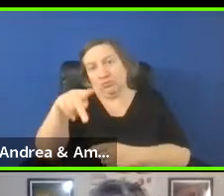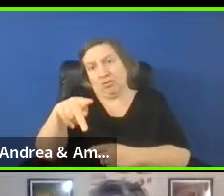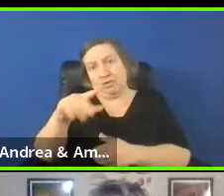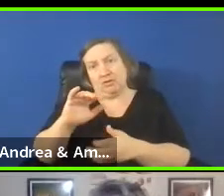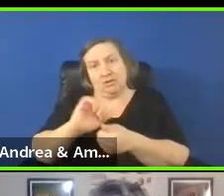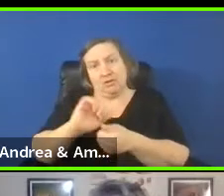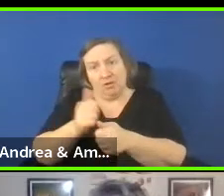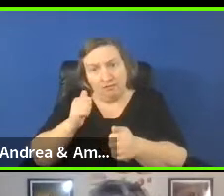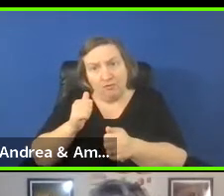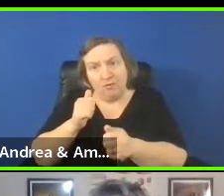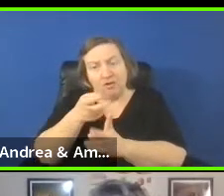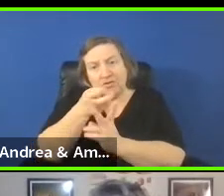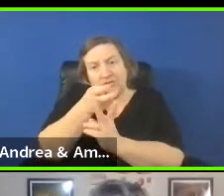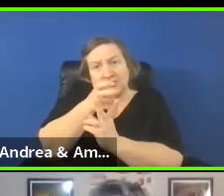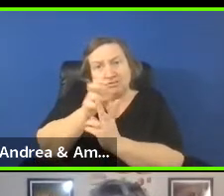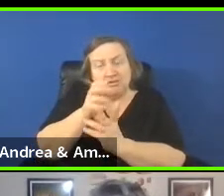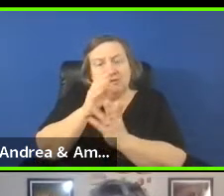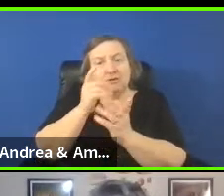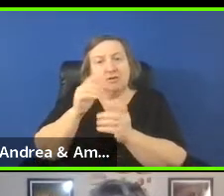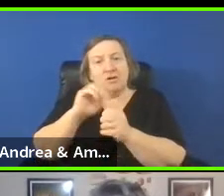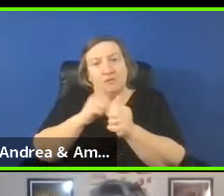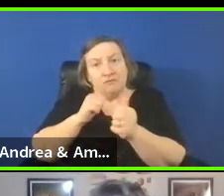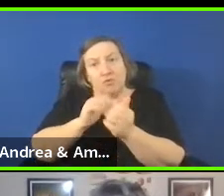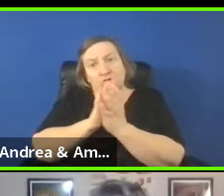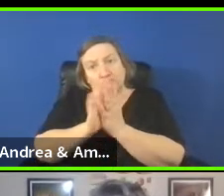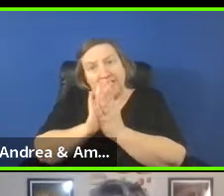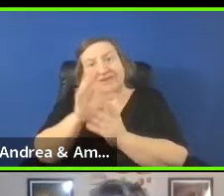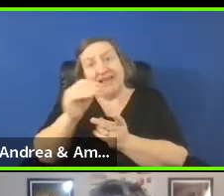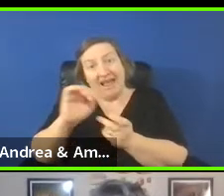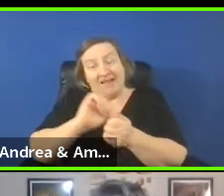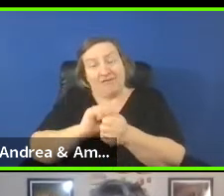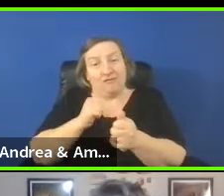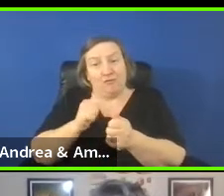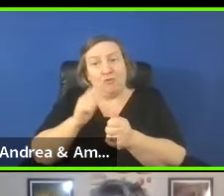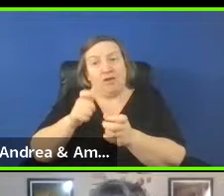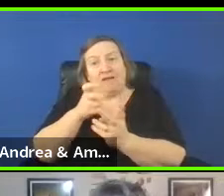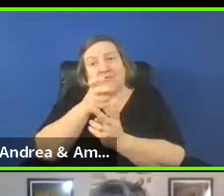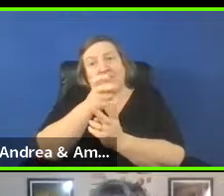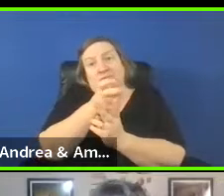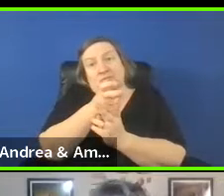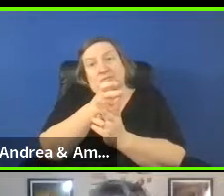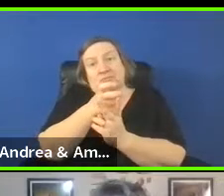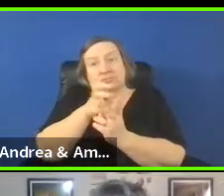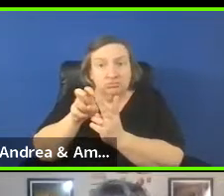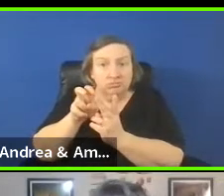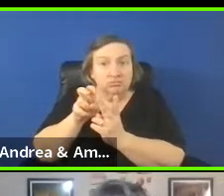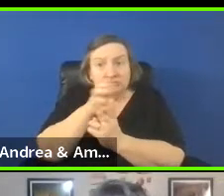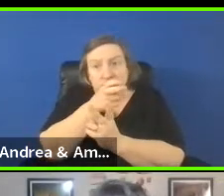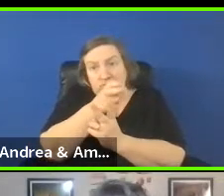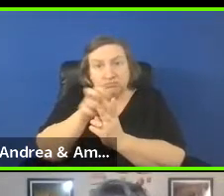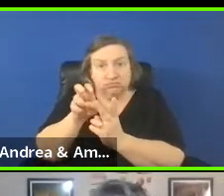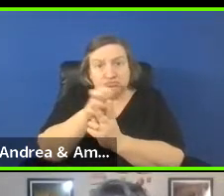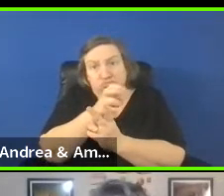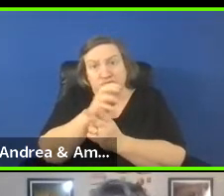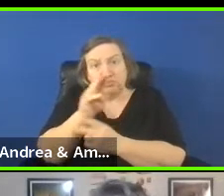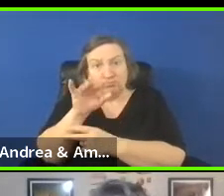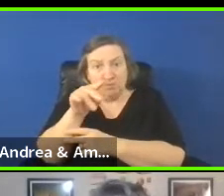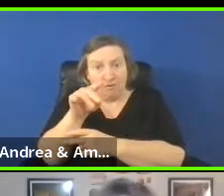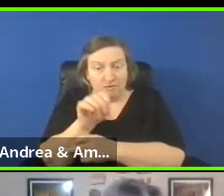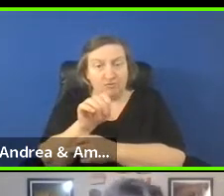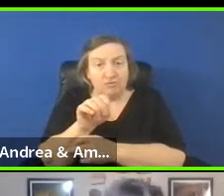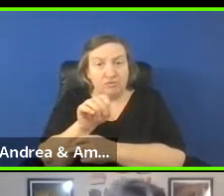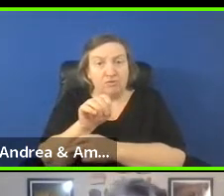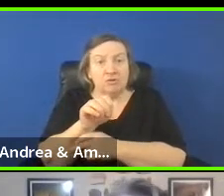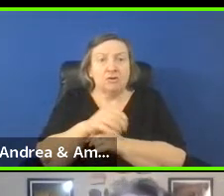avoiding the traffic and also avoiding having your passengers have to switch modes. So,